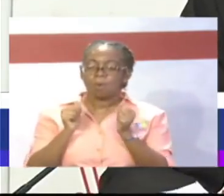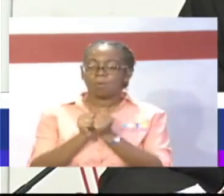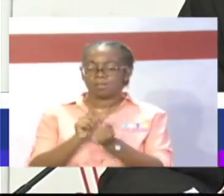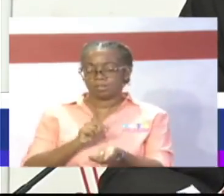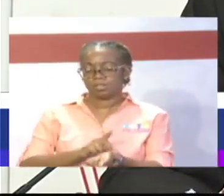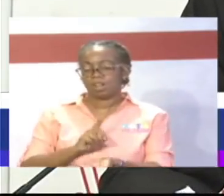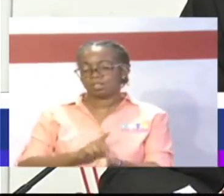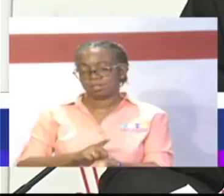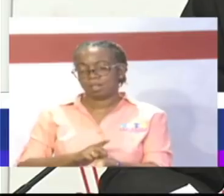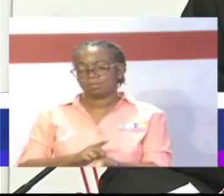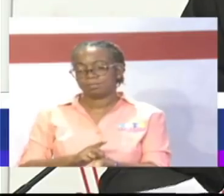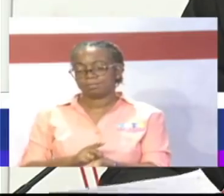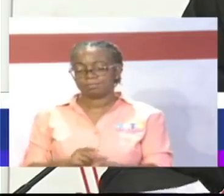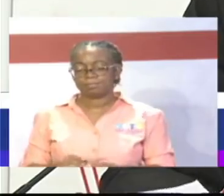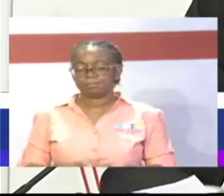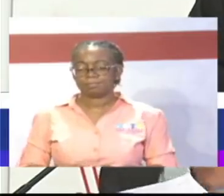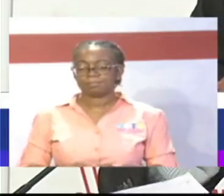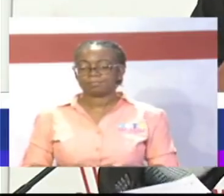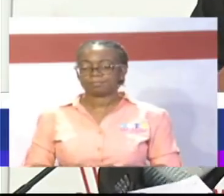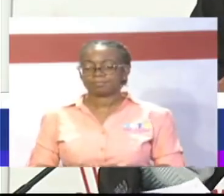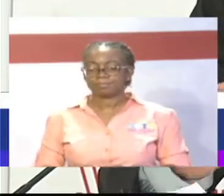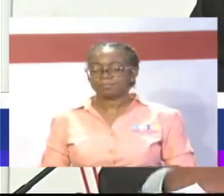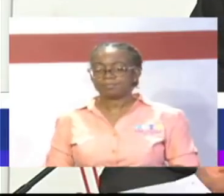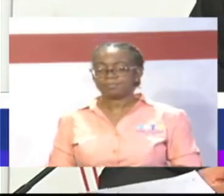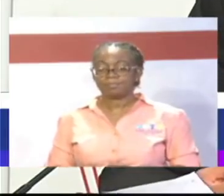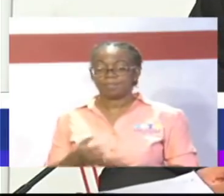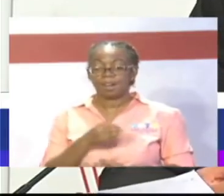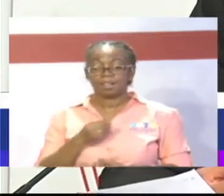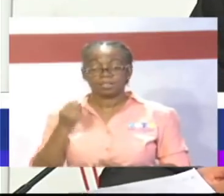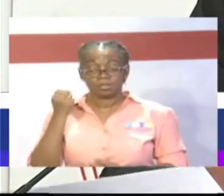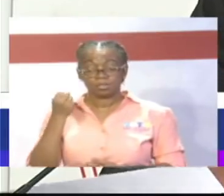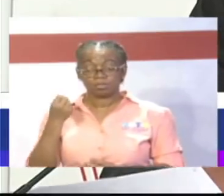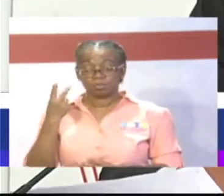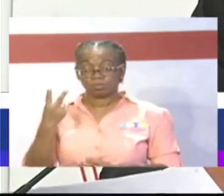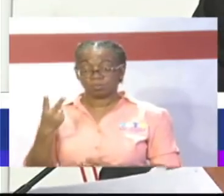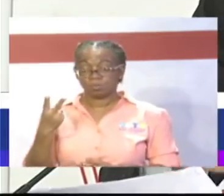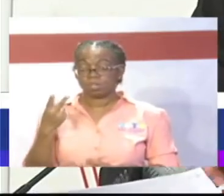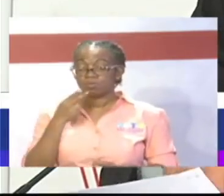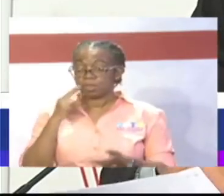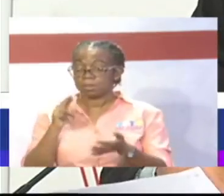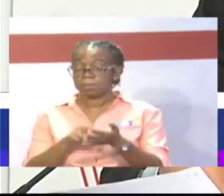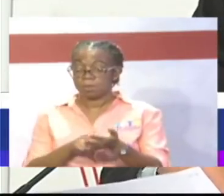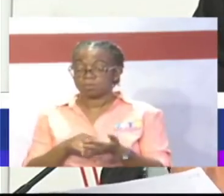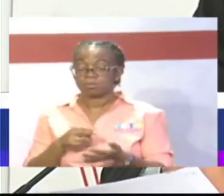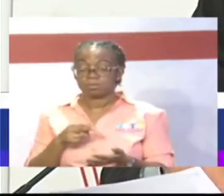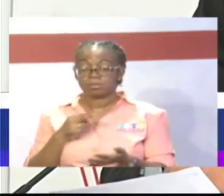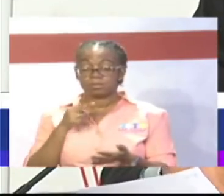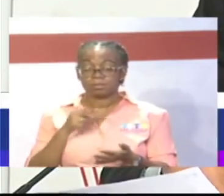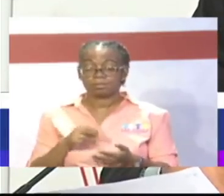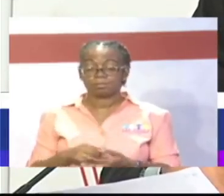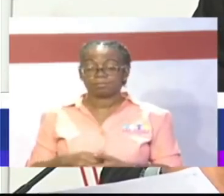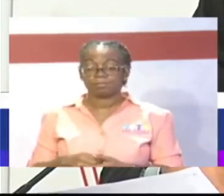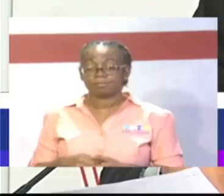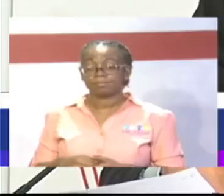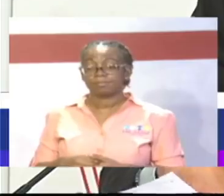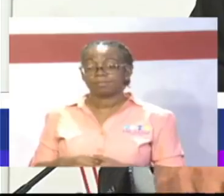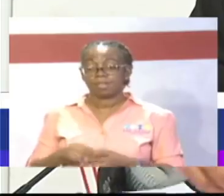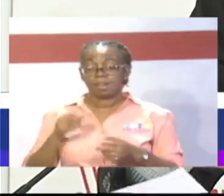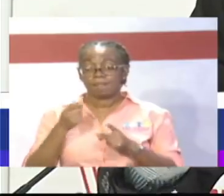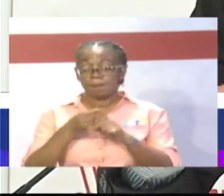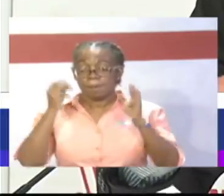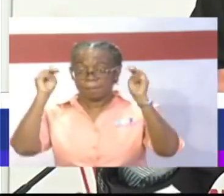the Directorate of Women's Health, I have actually received only two reports at the Ministry of